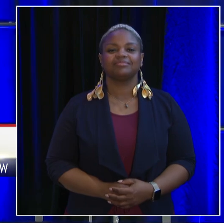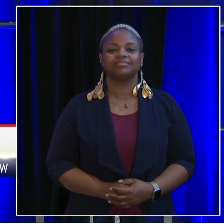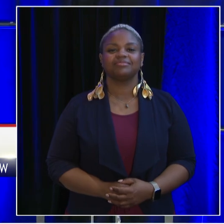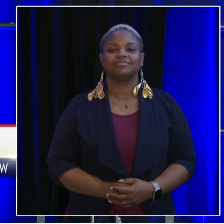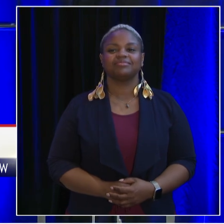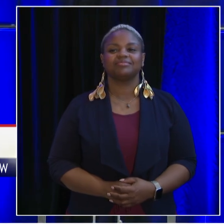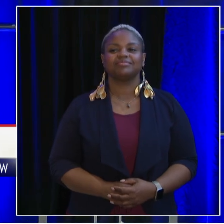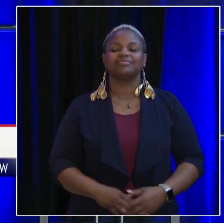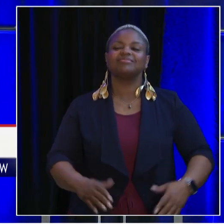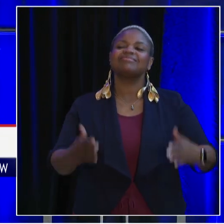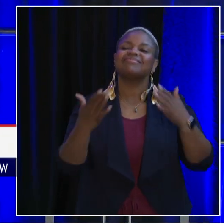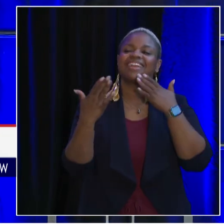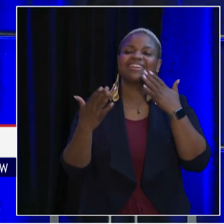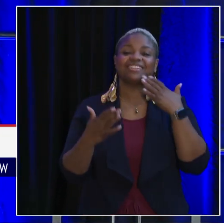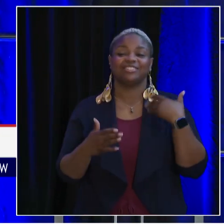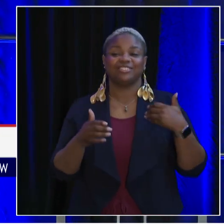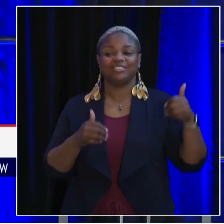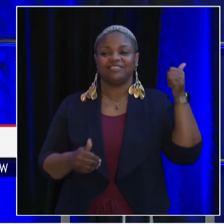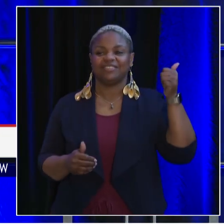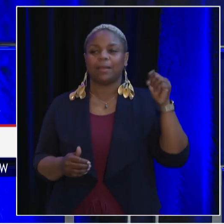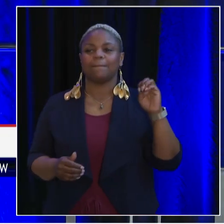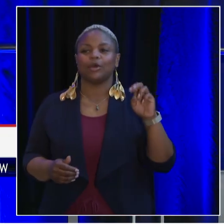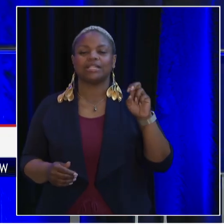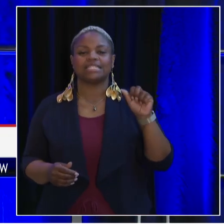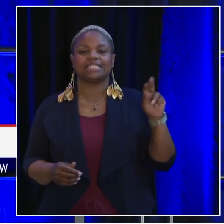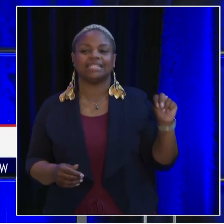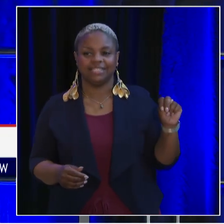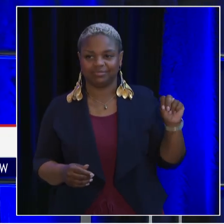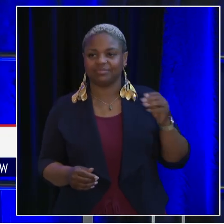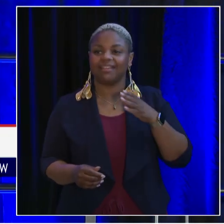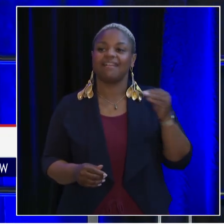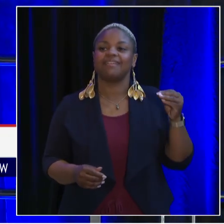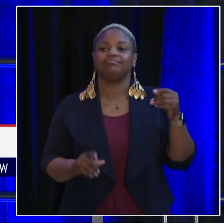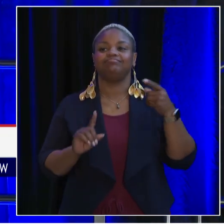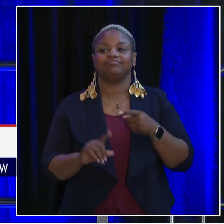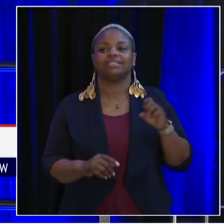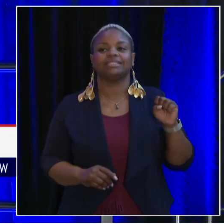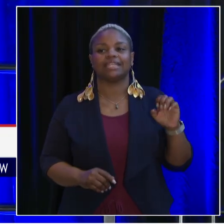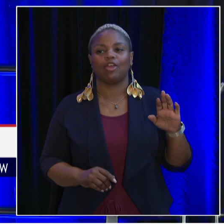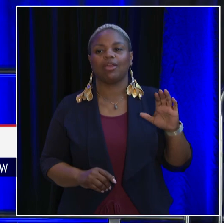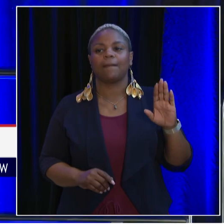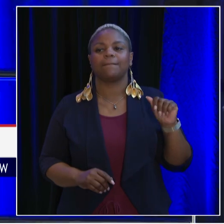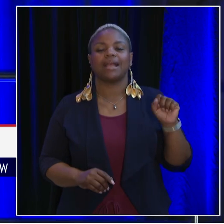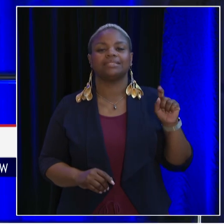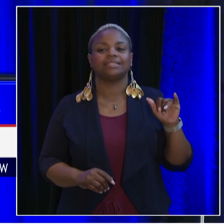Thank you, Chairman Mendelson and Secretary Bassett. Now, I don't know about y'all, but I'm ready to eat.